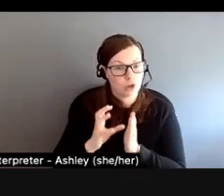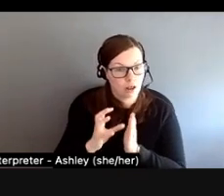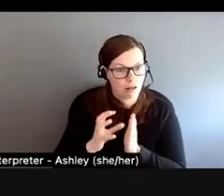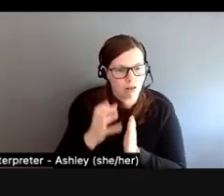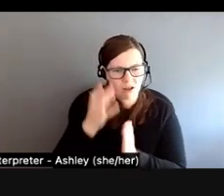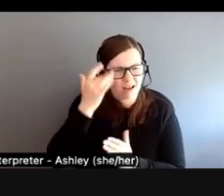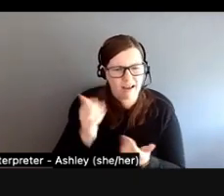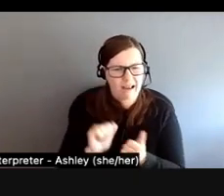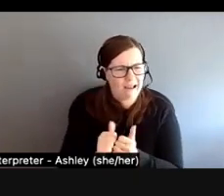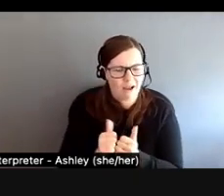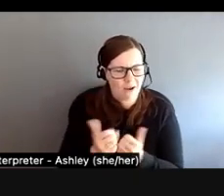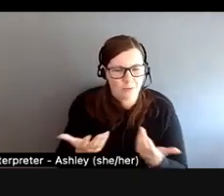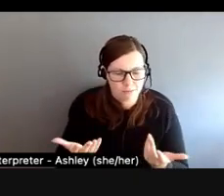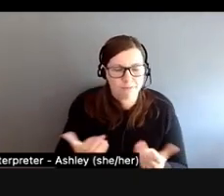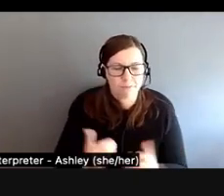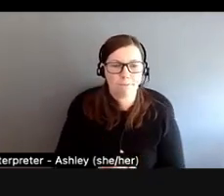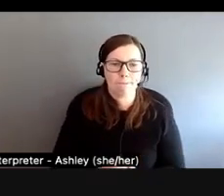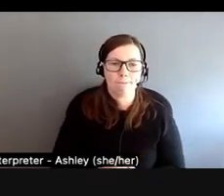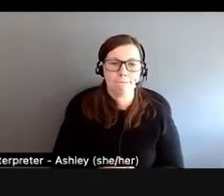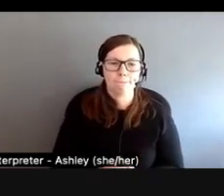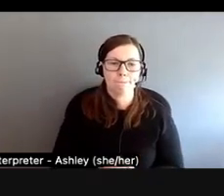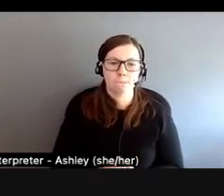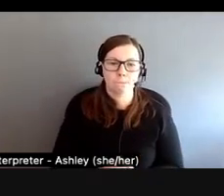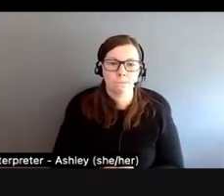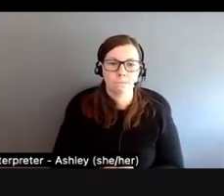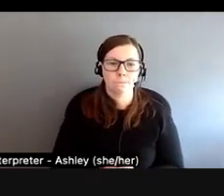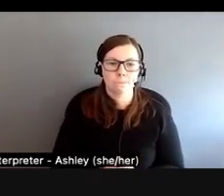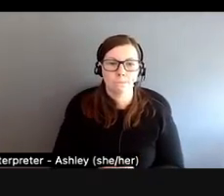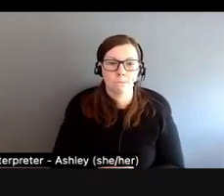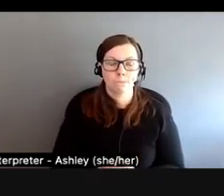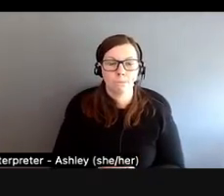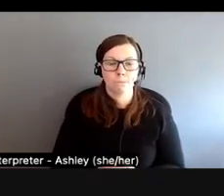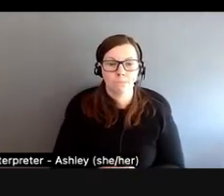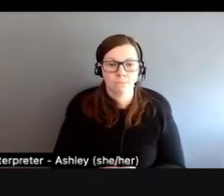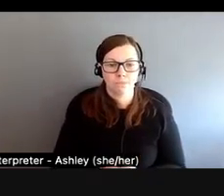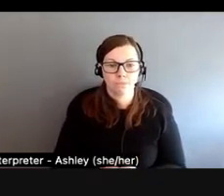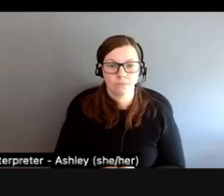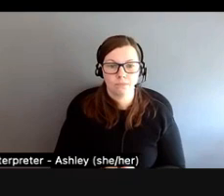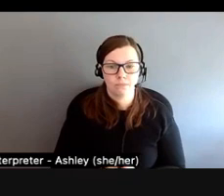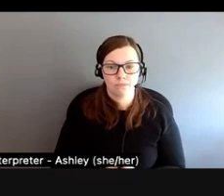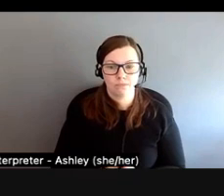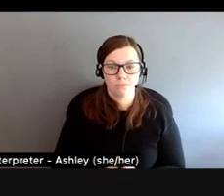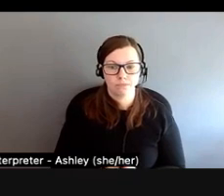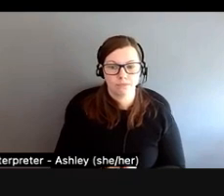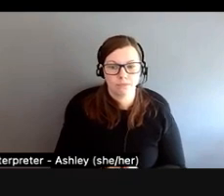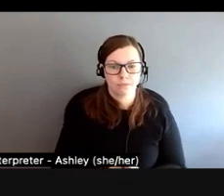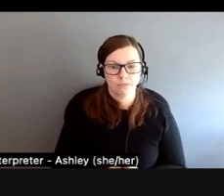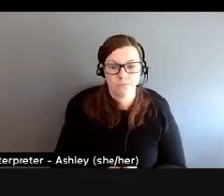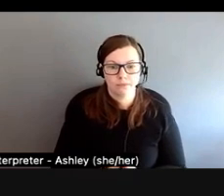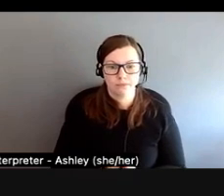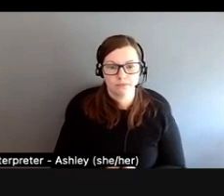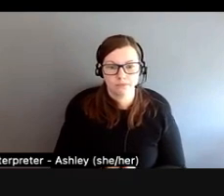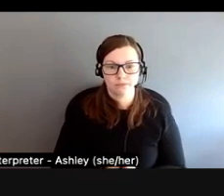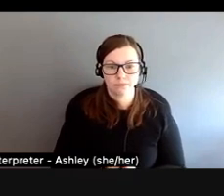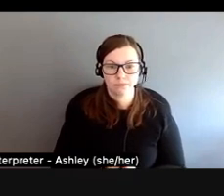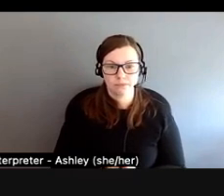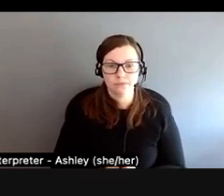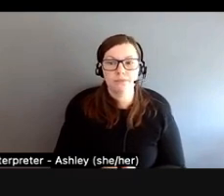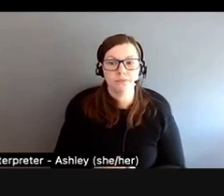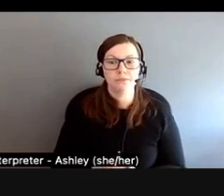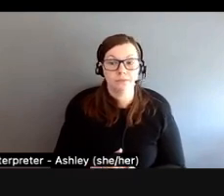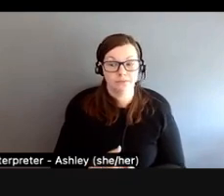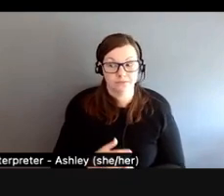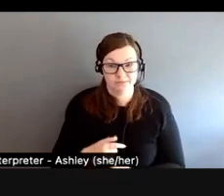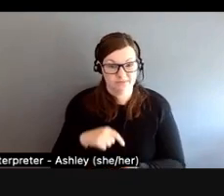experience. Also, our learners, while we were thinking of creating the YouTube